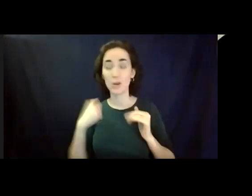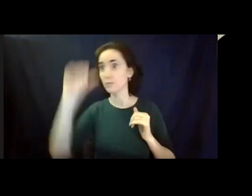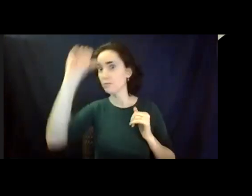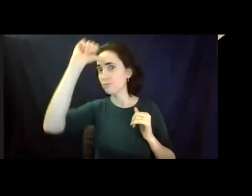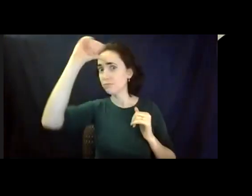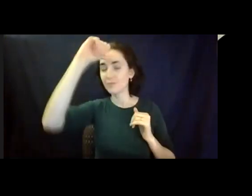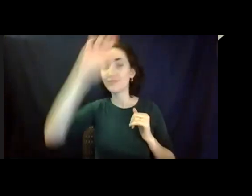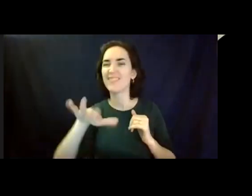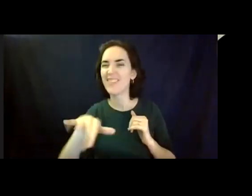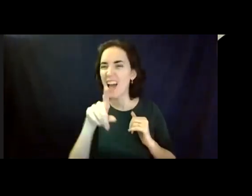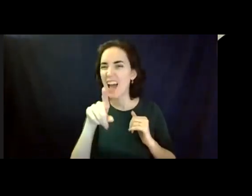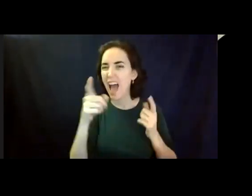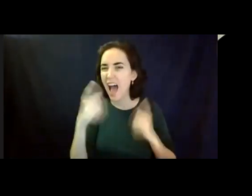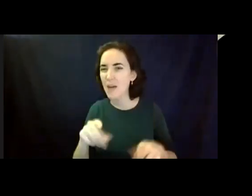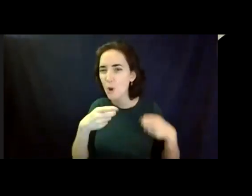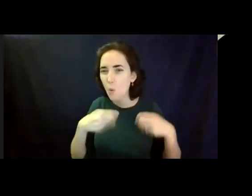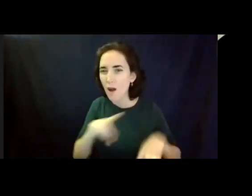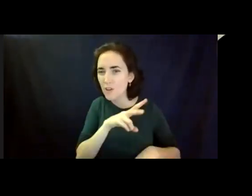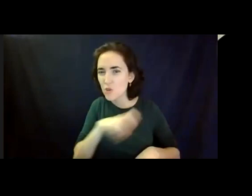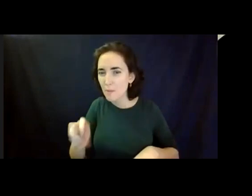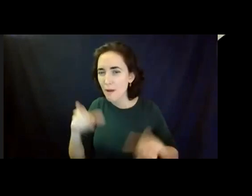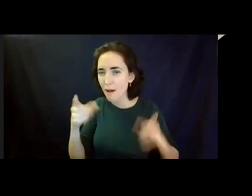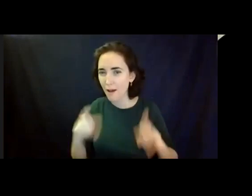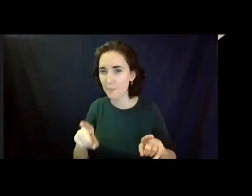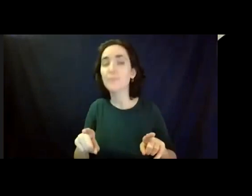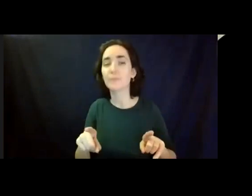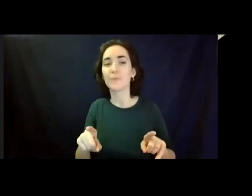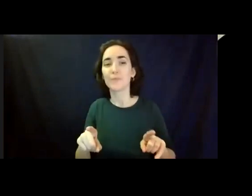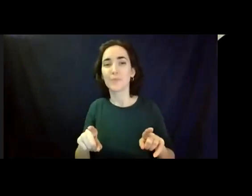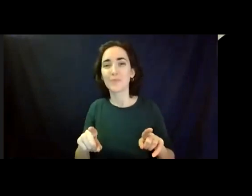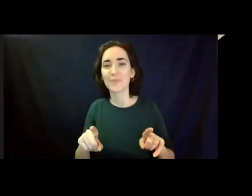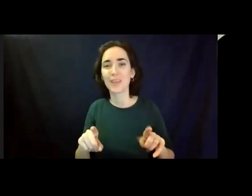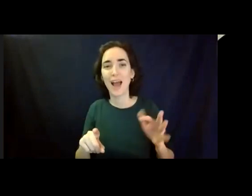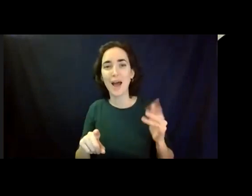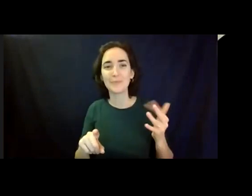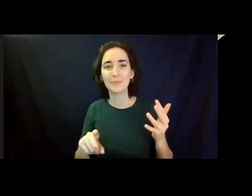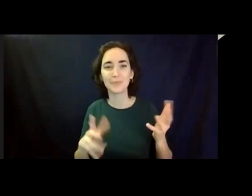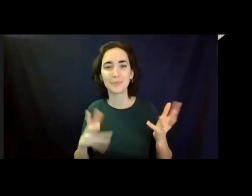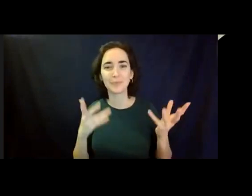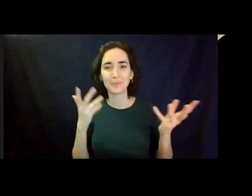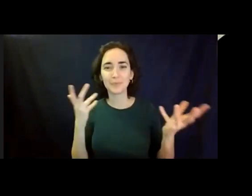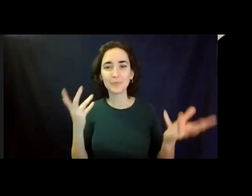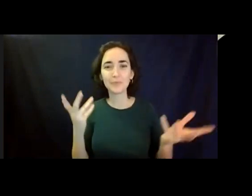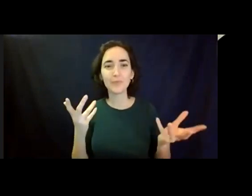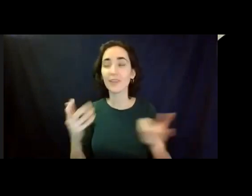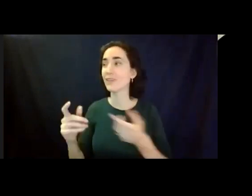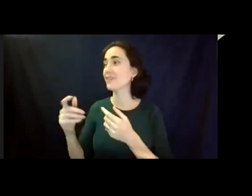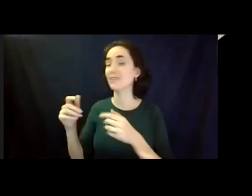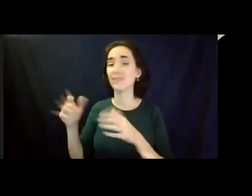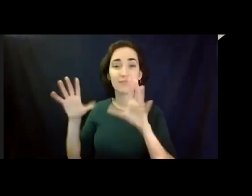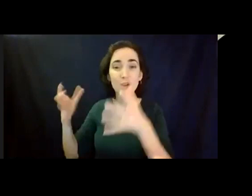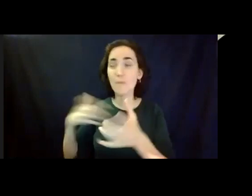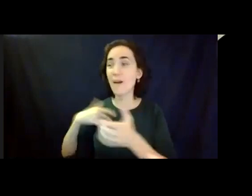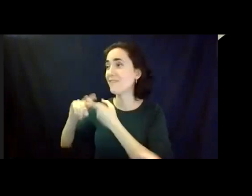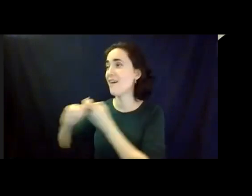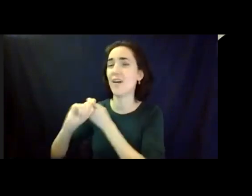trip was just being able to befriend everyone and learn from each